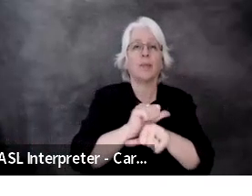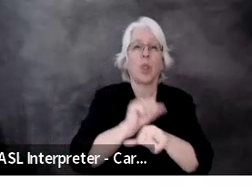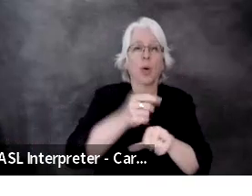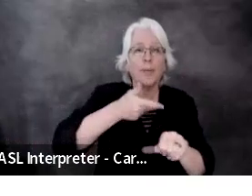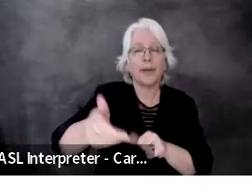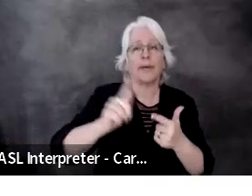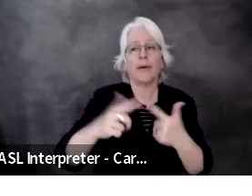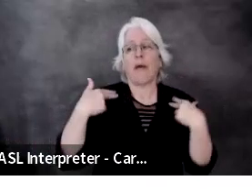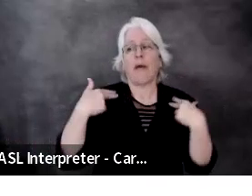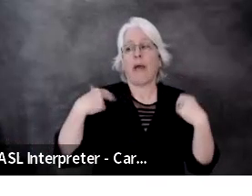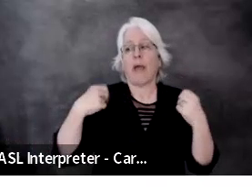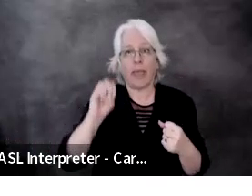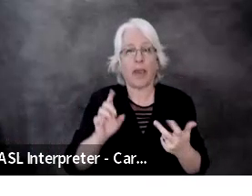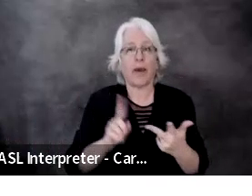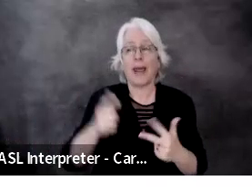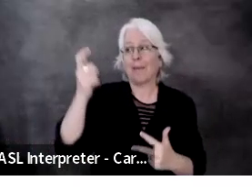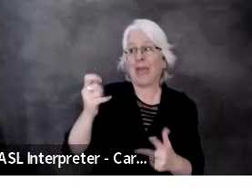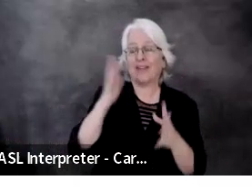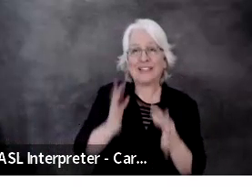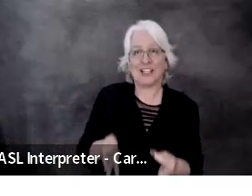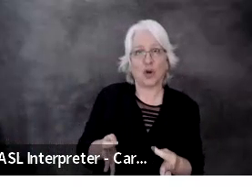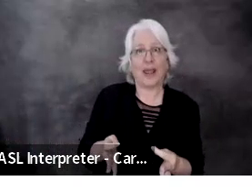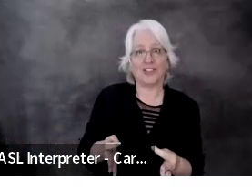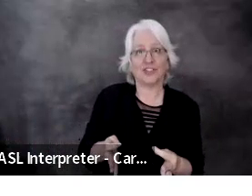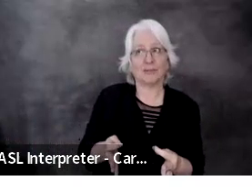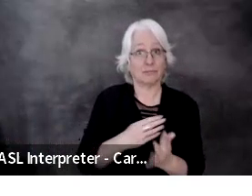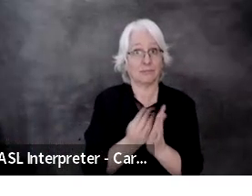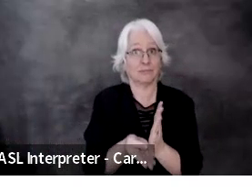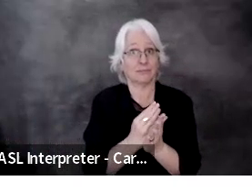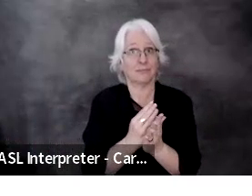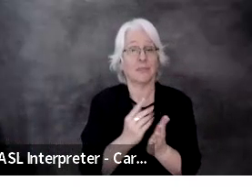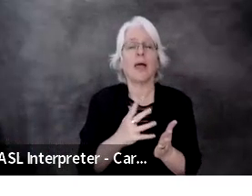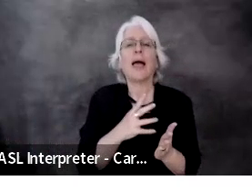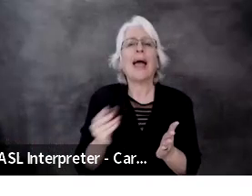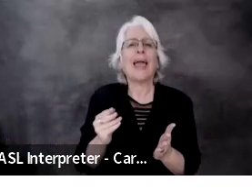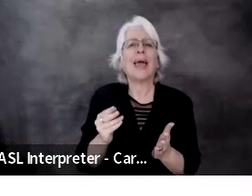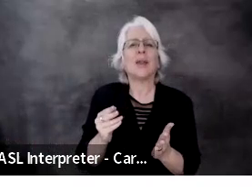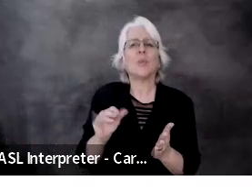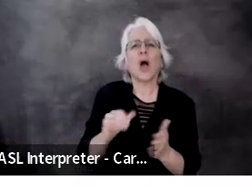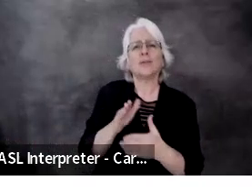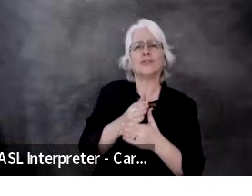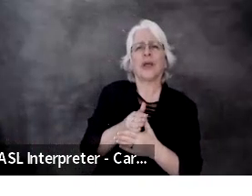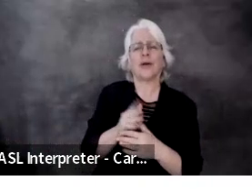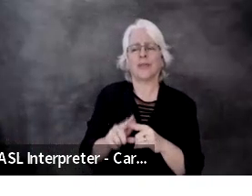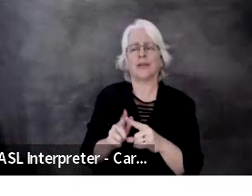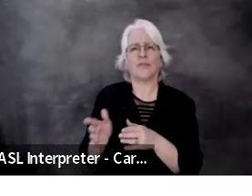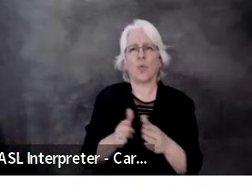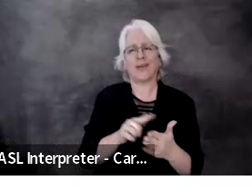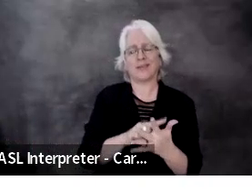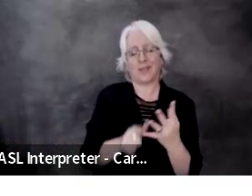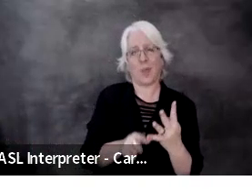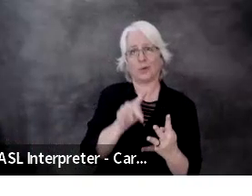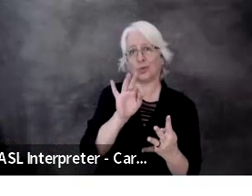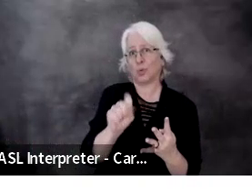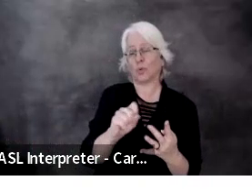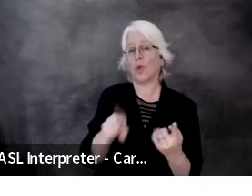benefits determinations. And we mentioned some of the ways in which those sorts of tools, when used